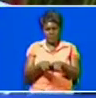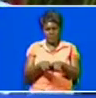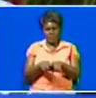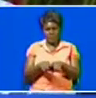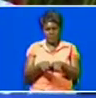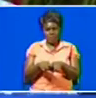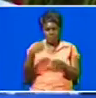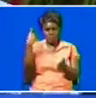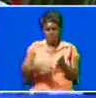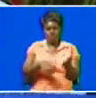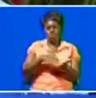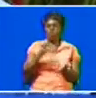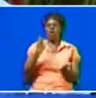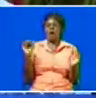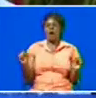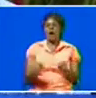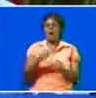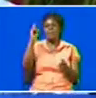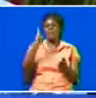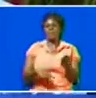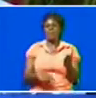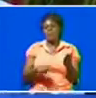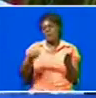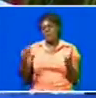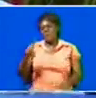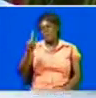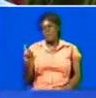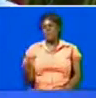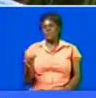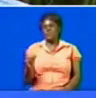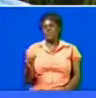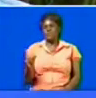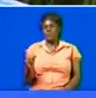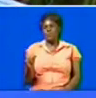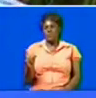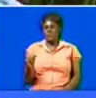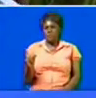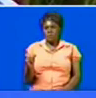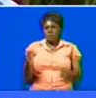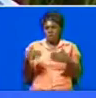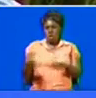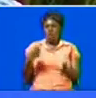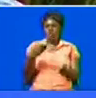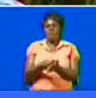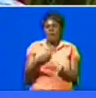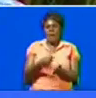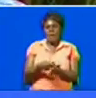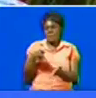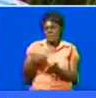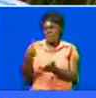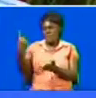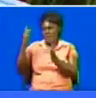figure? What is going to happen? And then the other question that is there is, we've already lost money paying the first